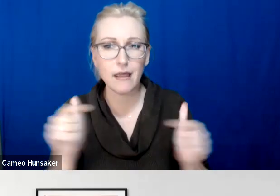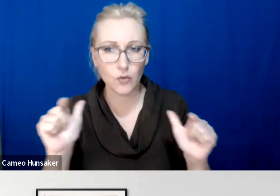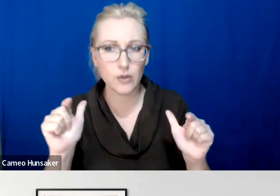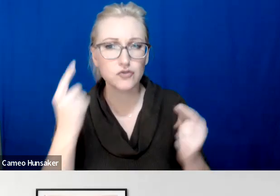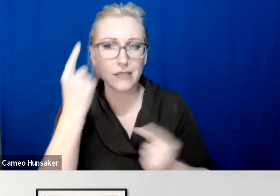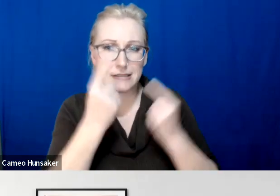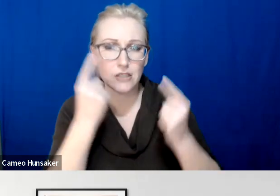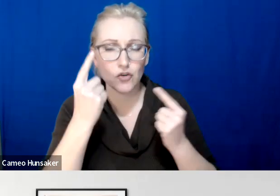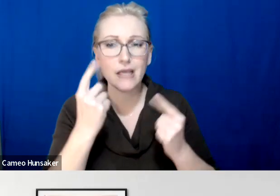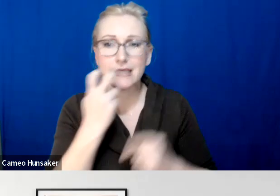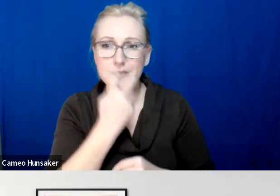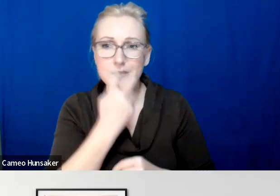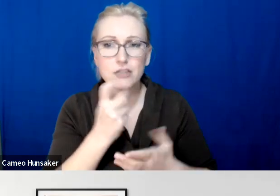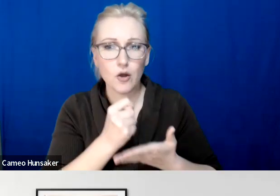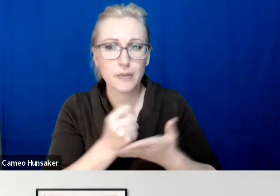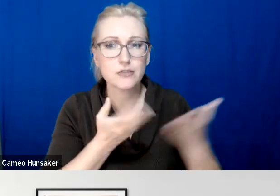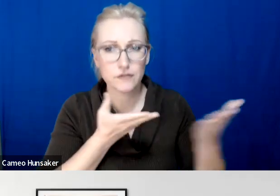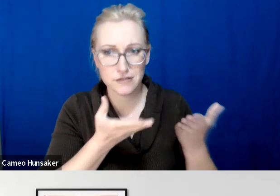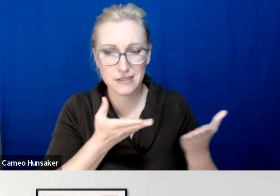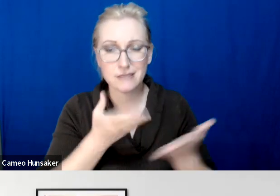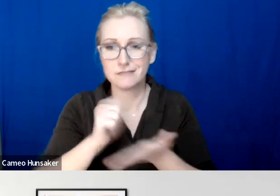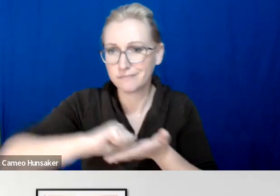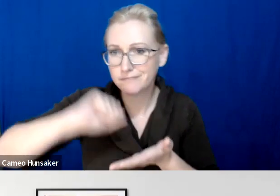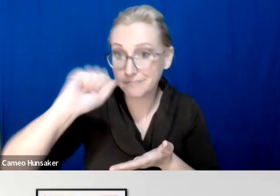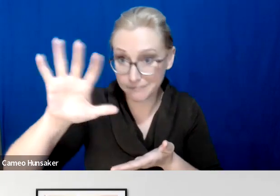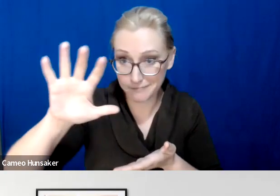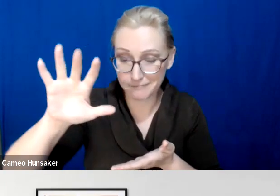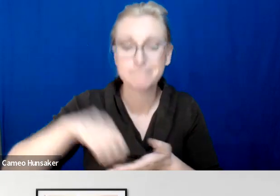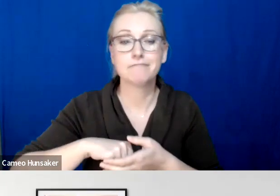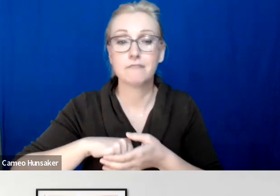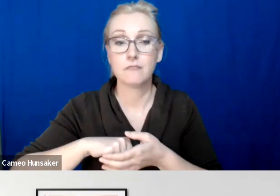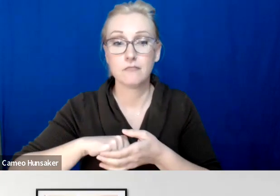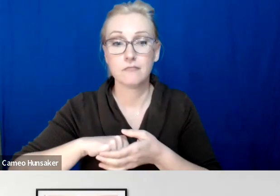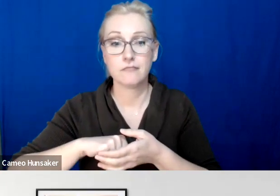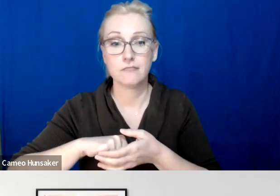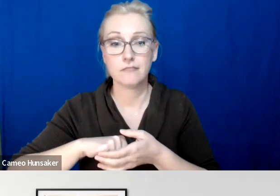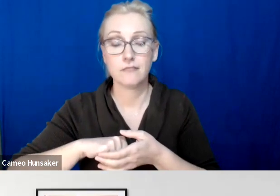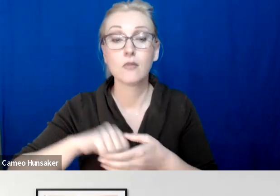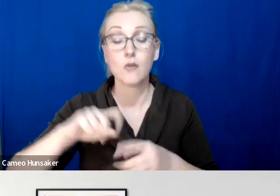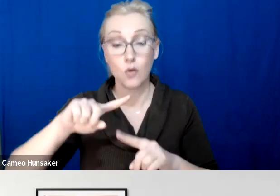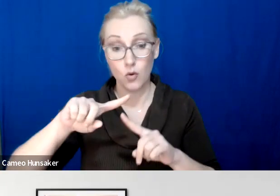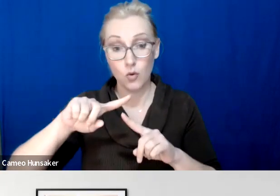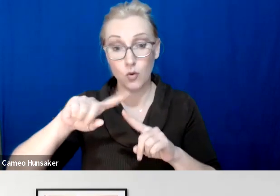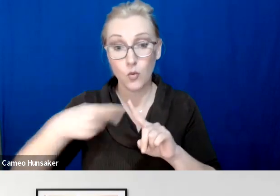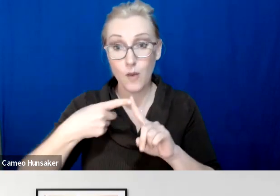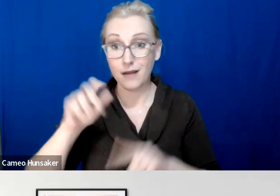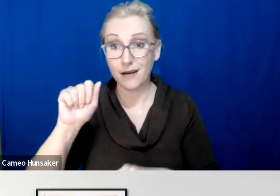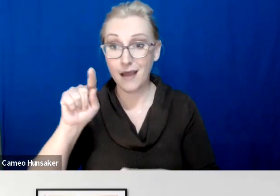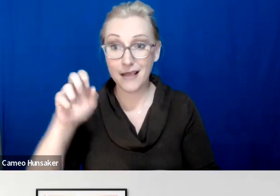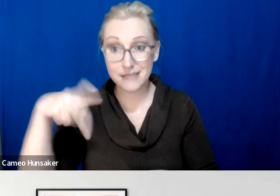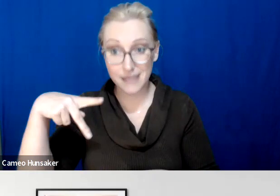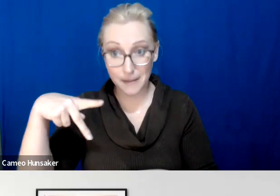So put it in writing, submit it. Upon receipt of your request for an evaluation, AZIP has